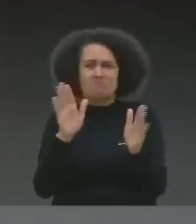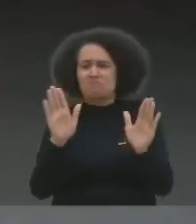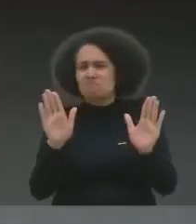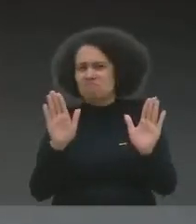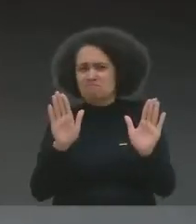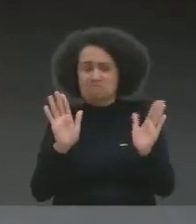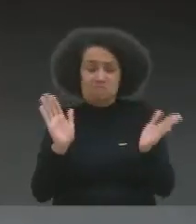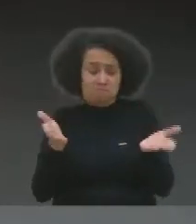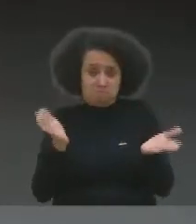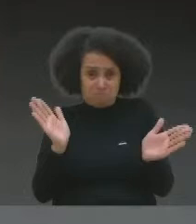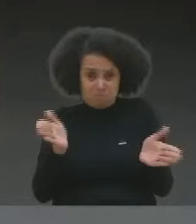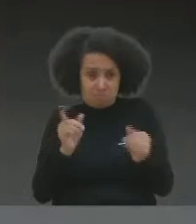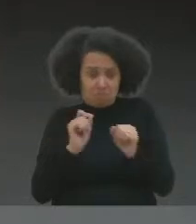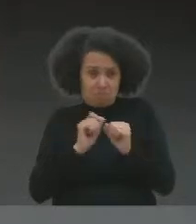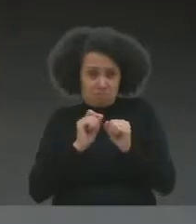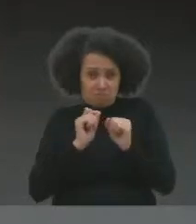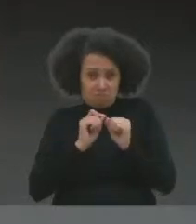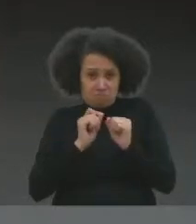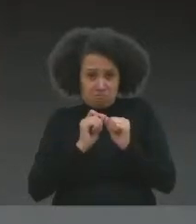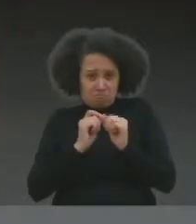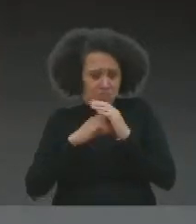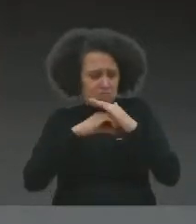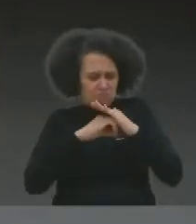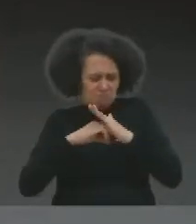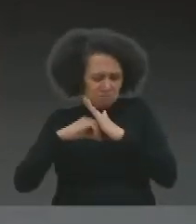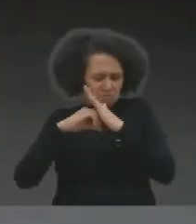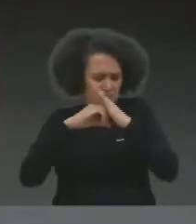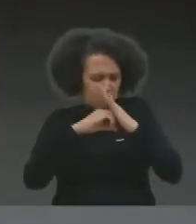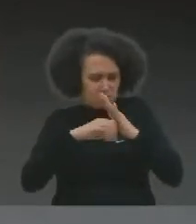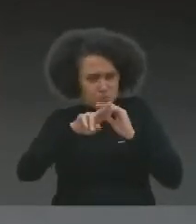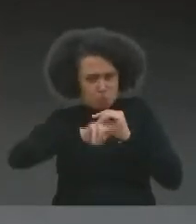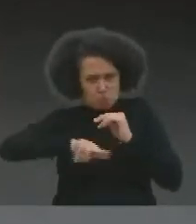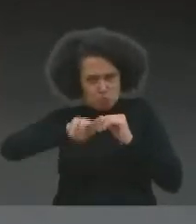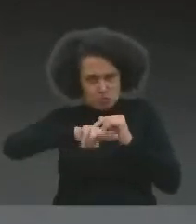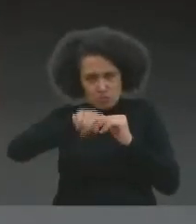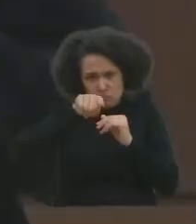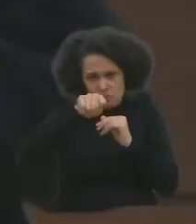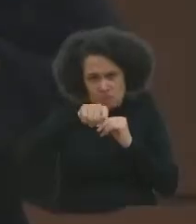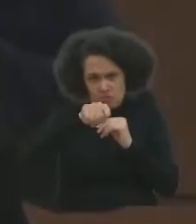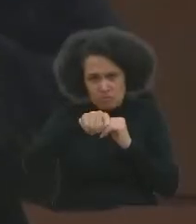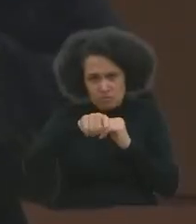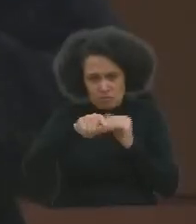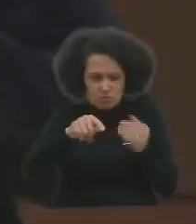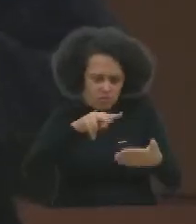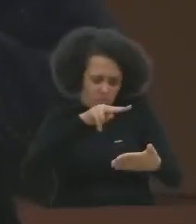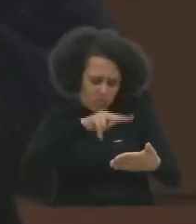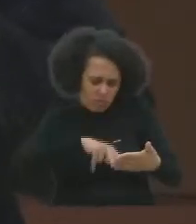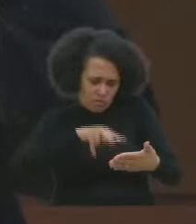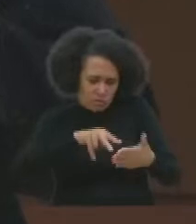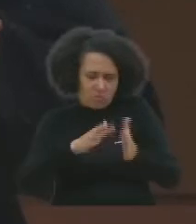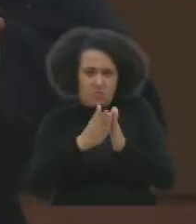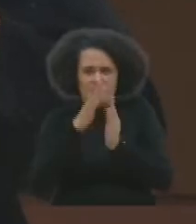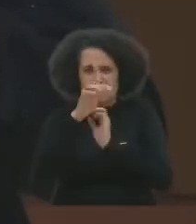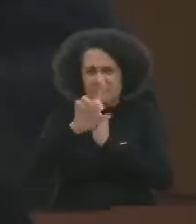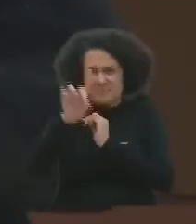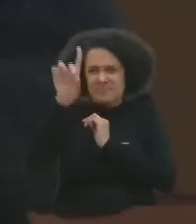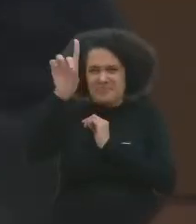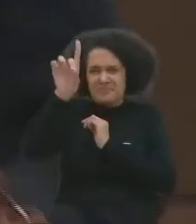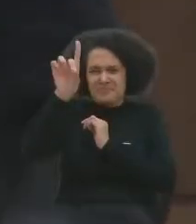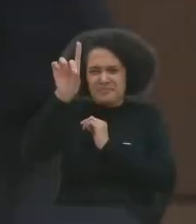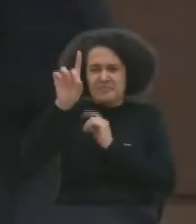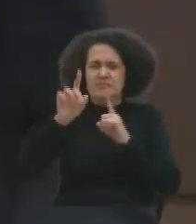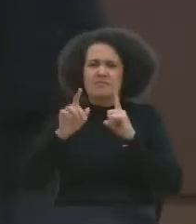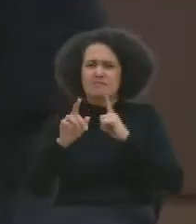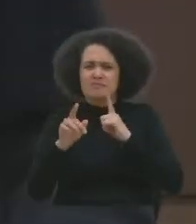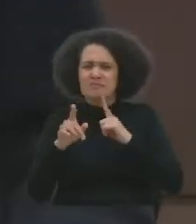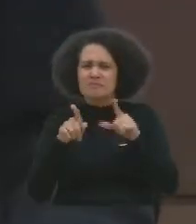Eu já fiz até uma novena usando essa passagem. But you see, putting on that armor of God is not a temporary